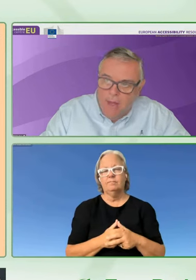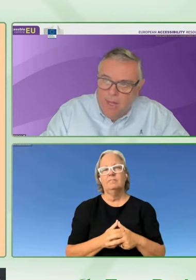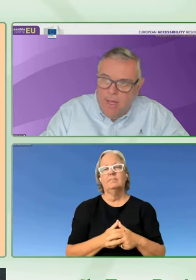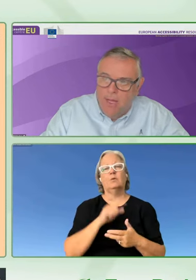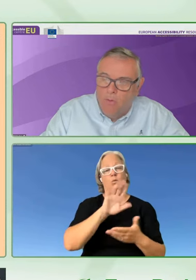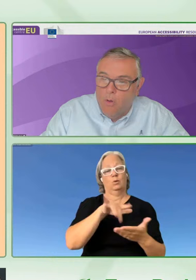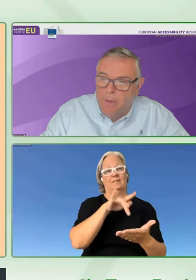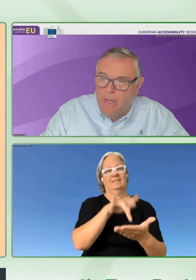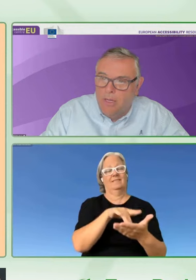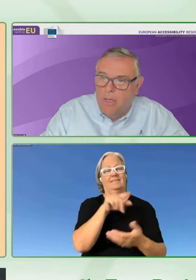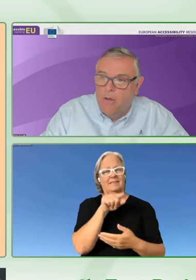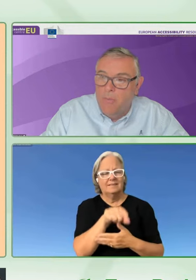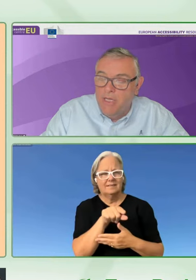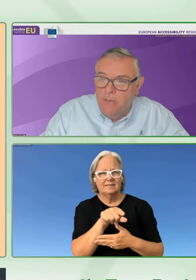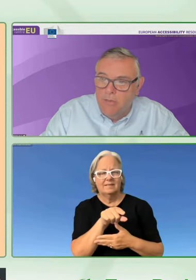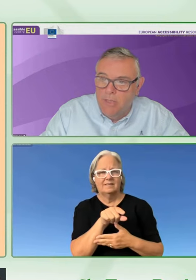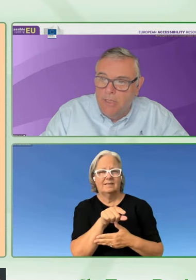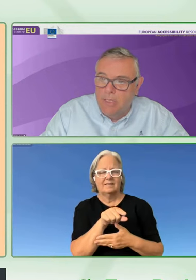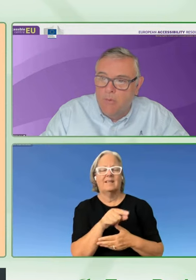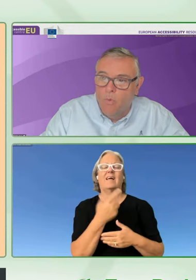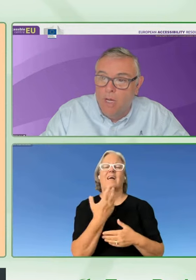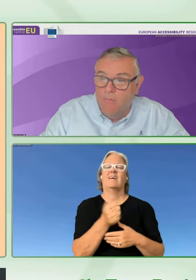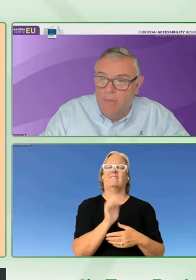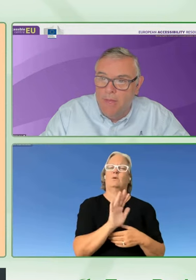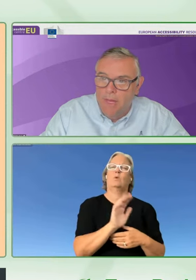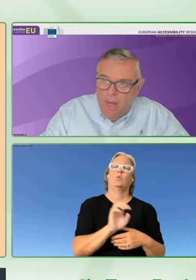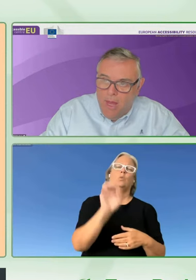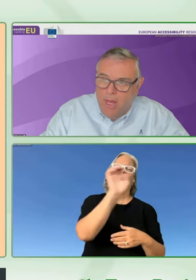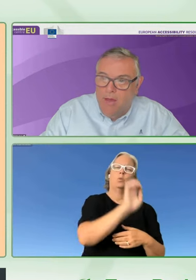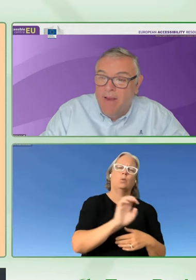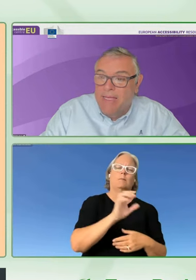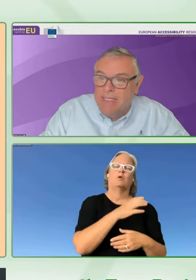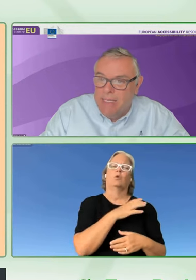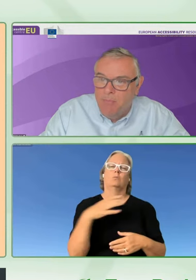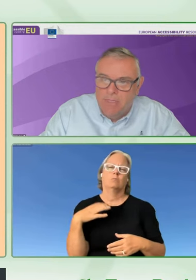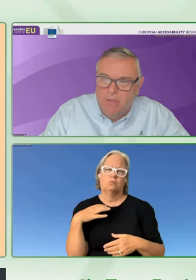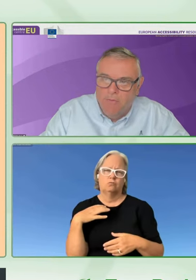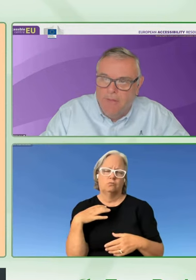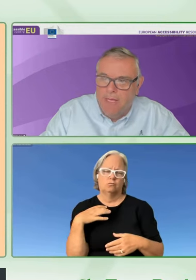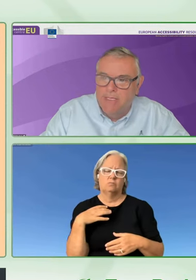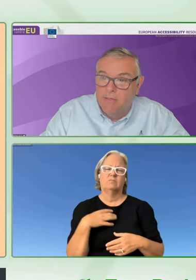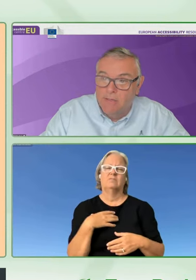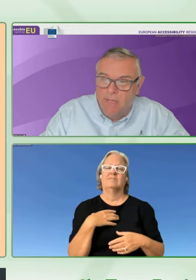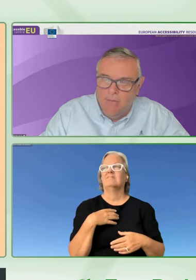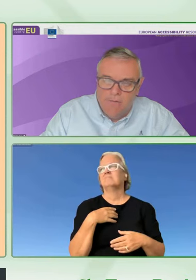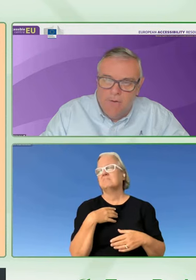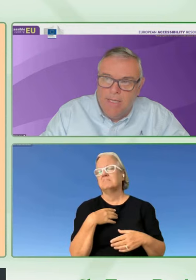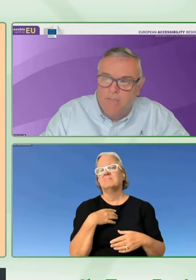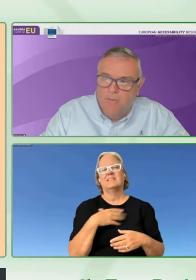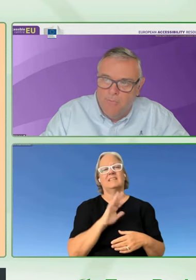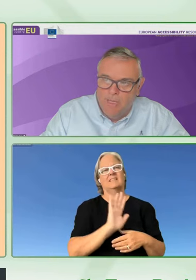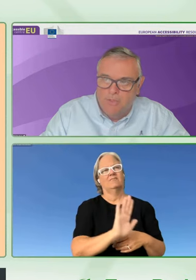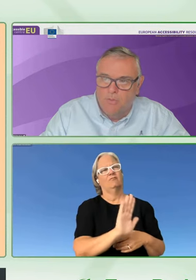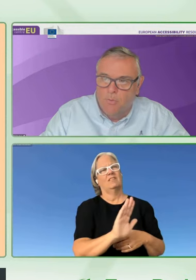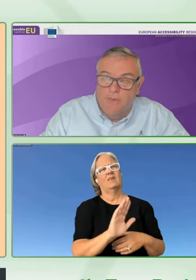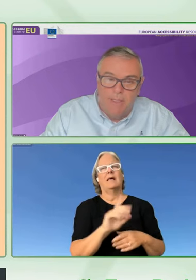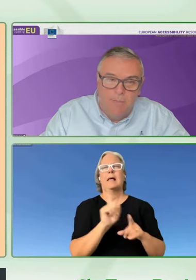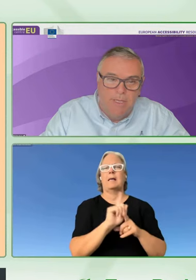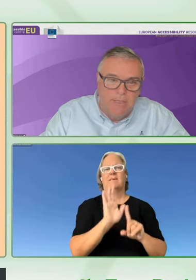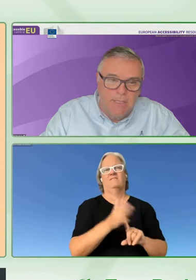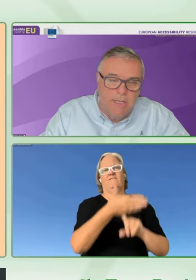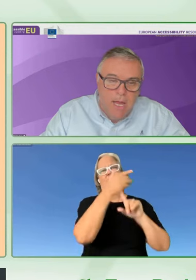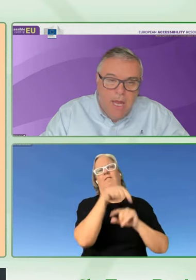the European Commission, is one of the flagships of the strategy of the rights of persons